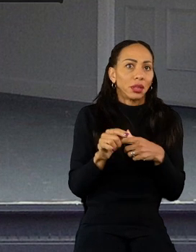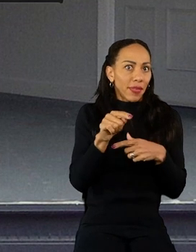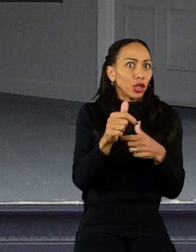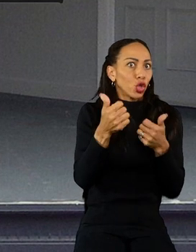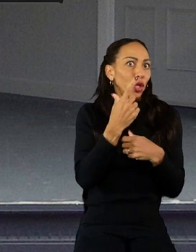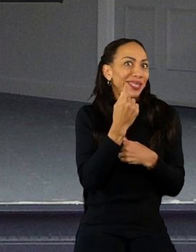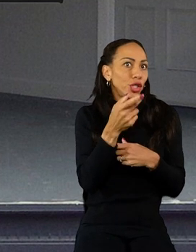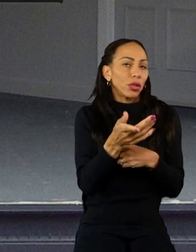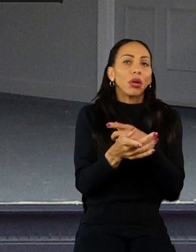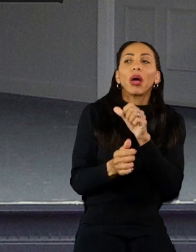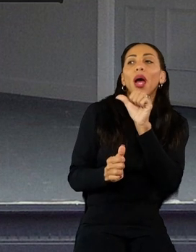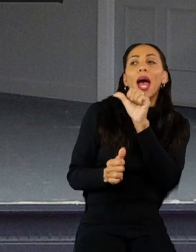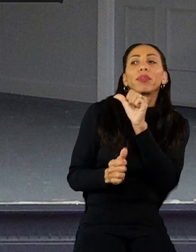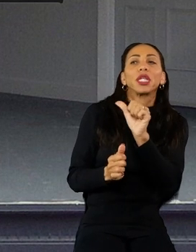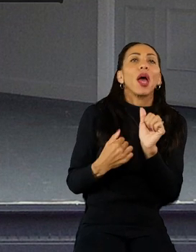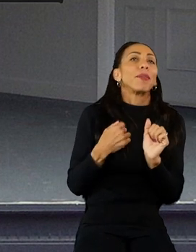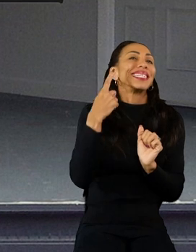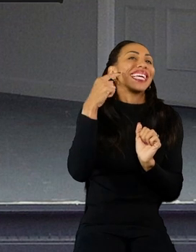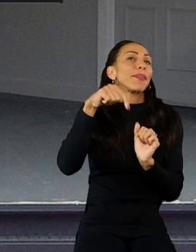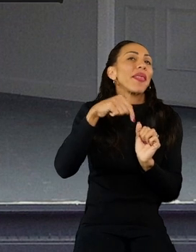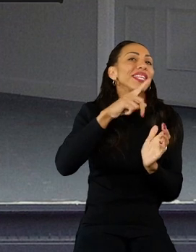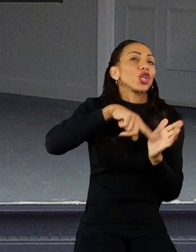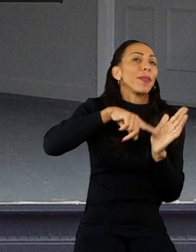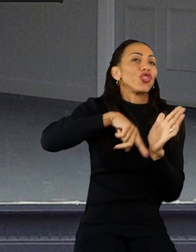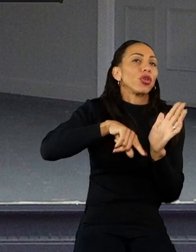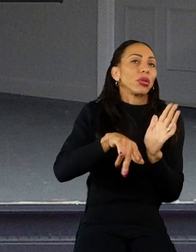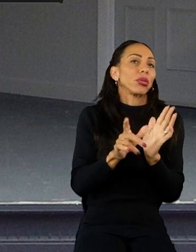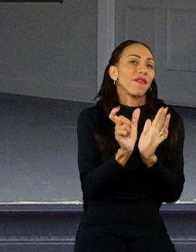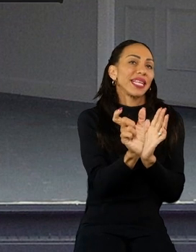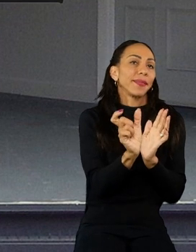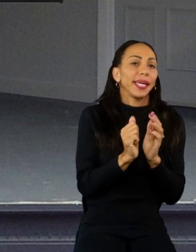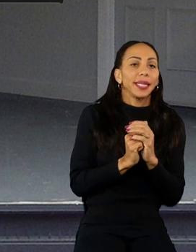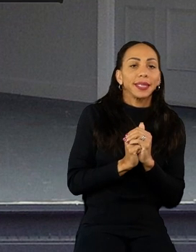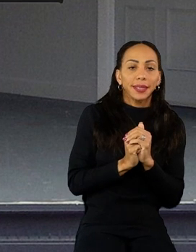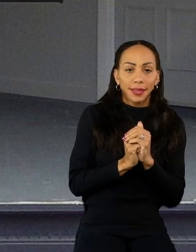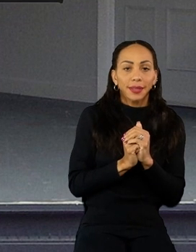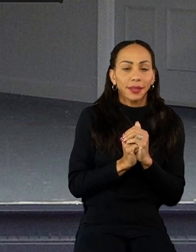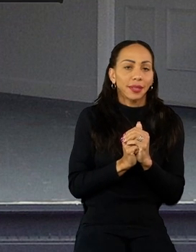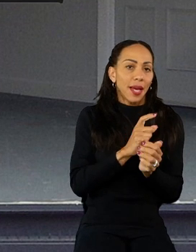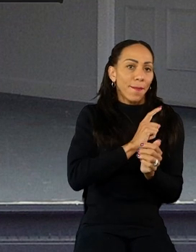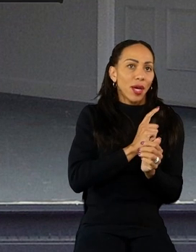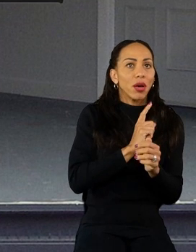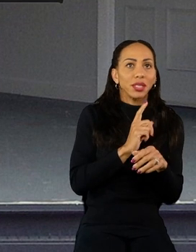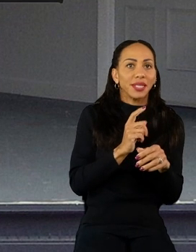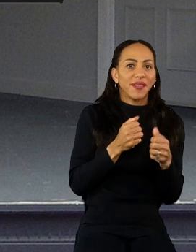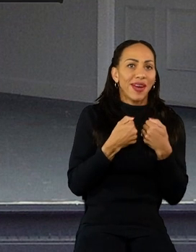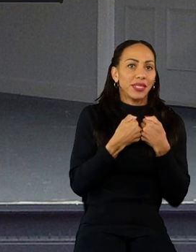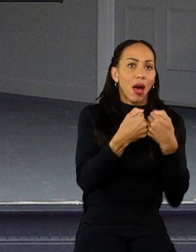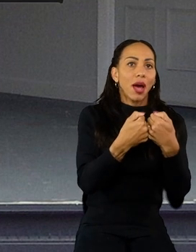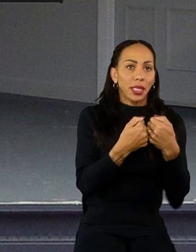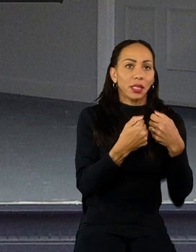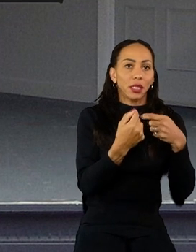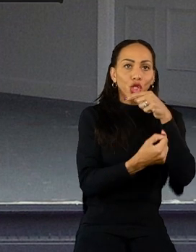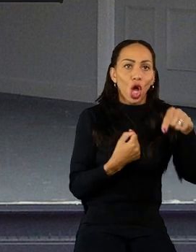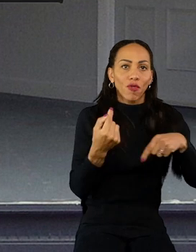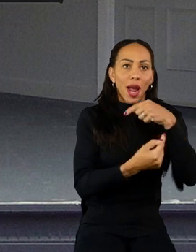potential opportunities. Absolutely. I mean, I'm just thinking specifically for this commissioned piece and